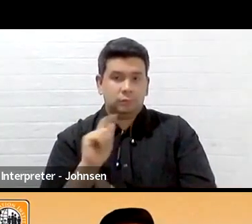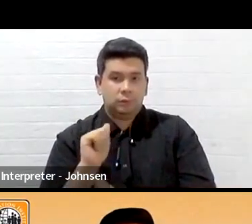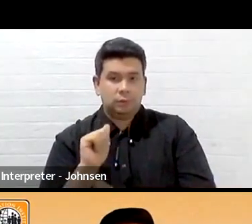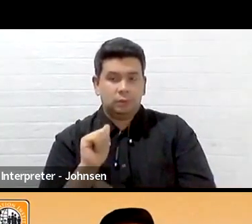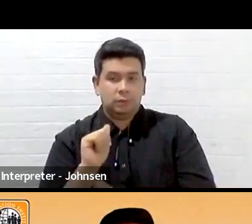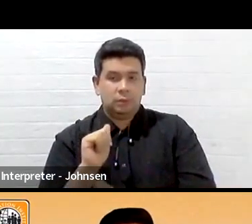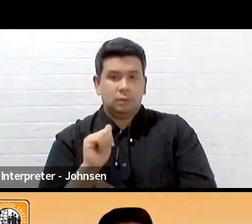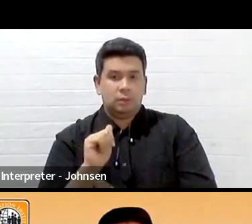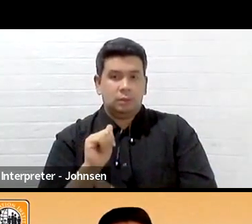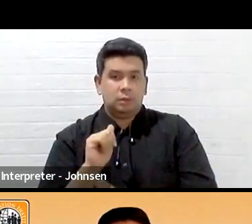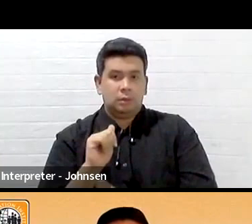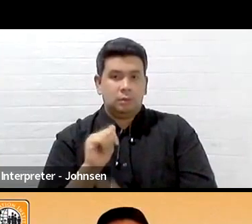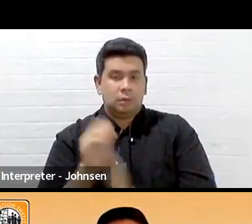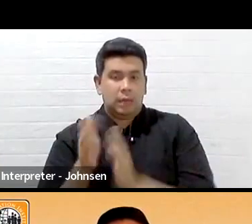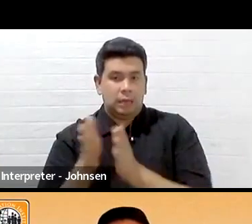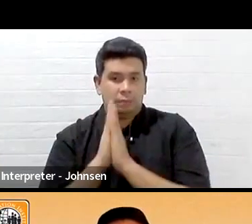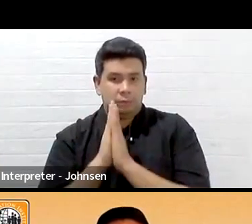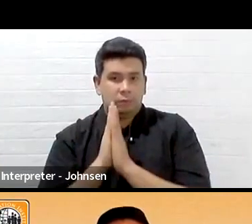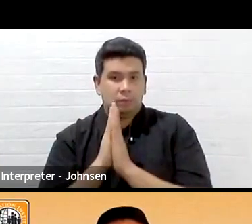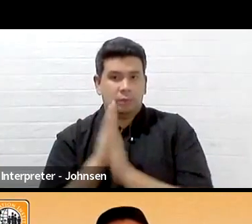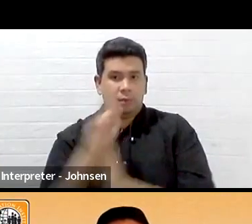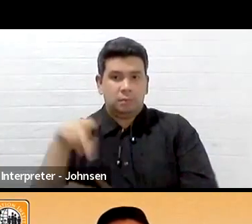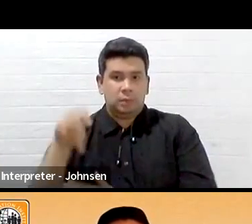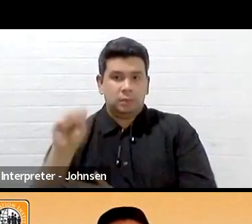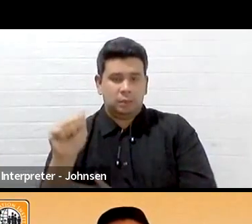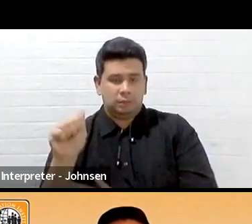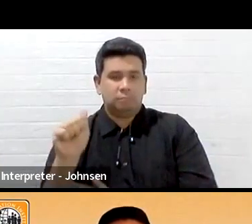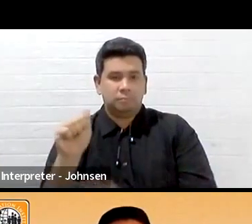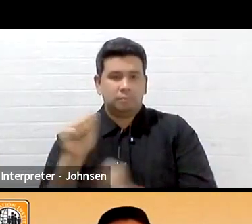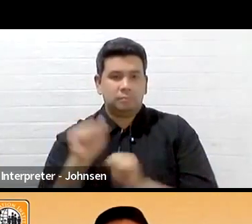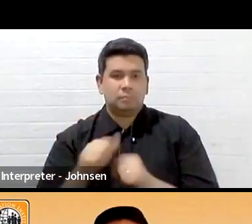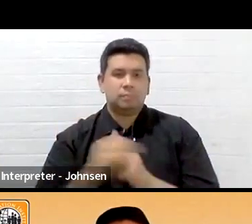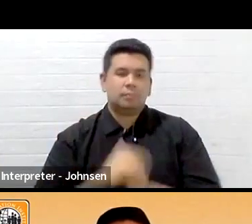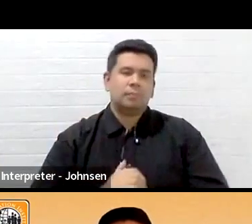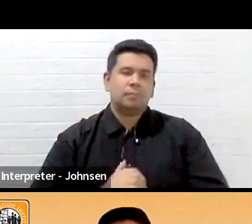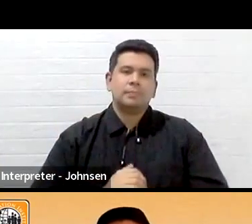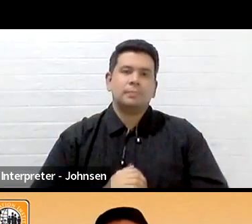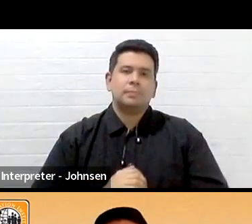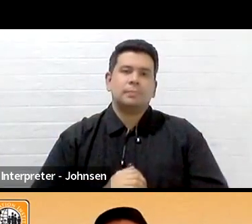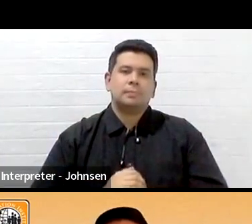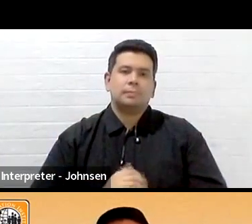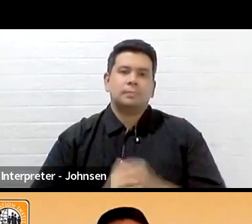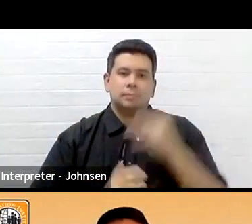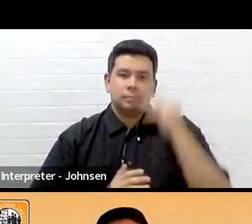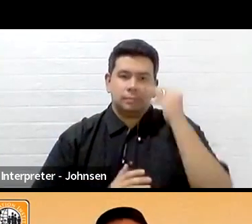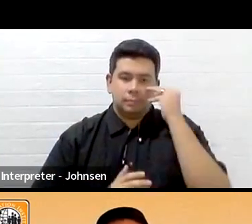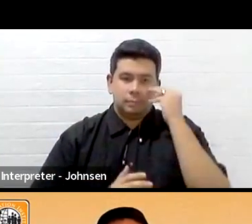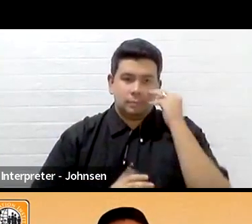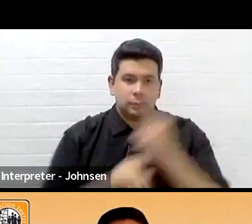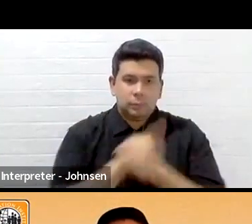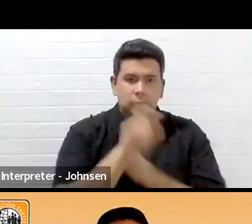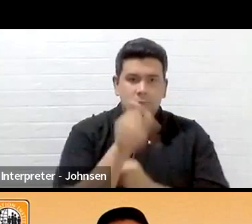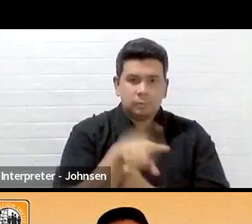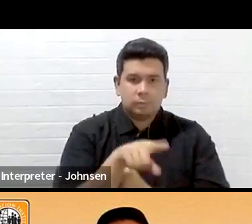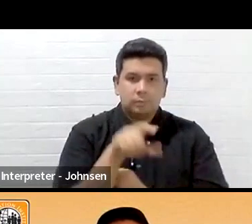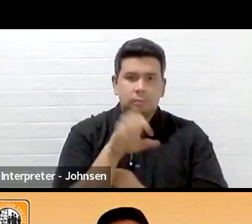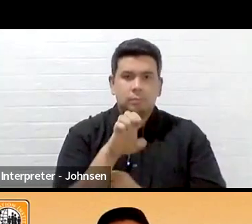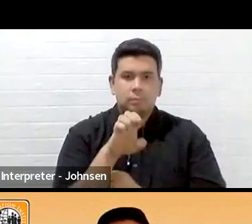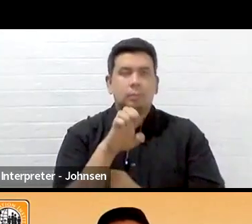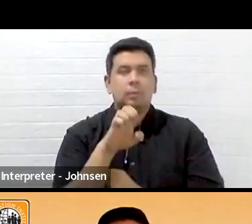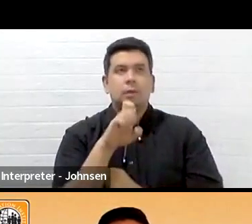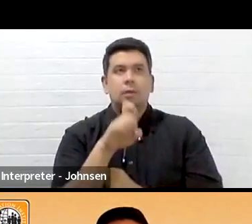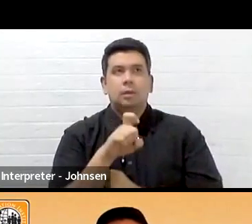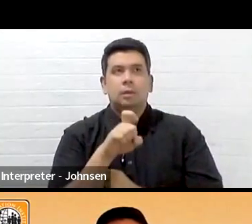So, thank you. And Miko, another question on excess deaths from other causes by age group. Do we have